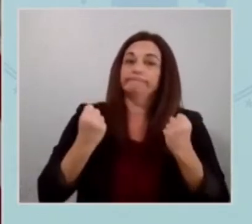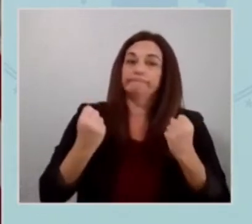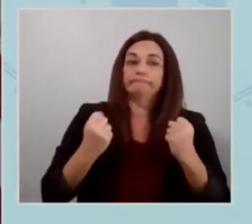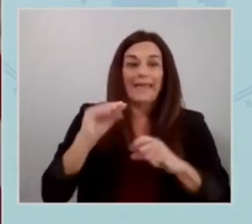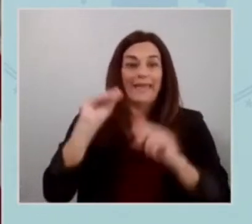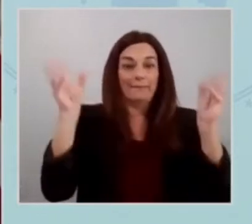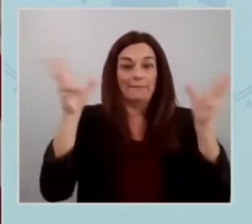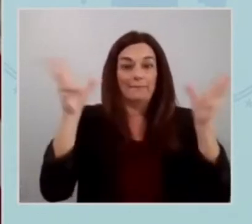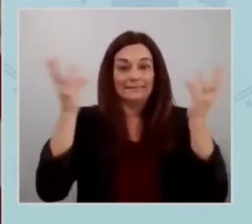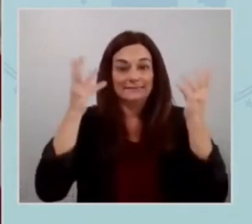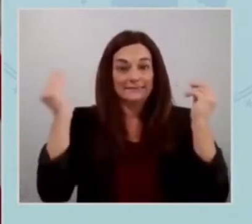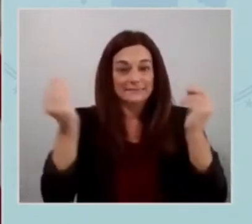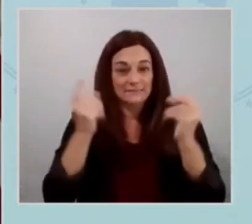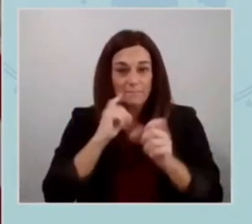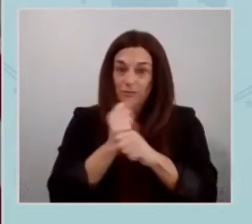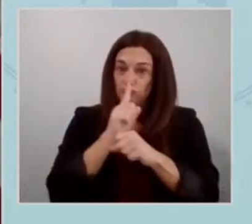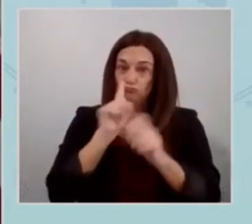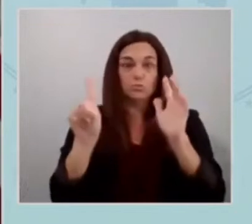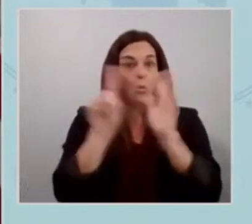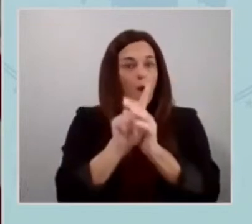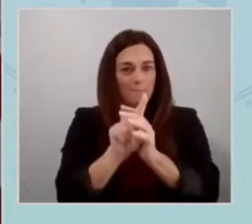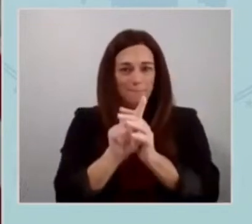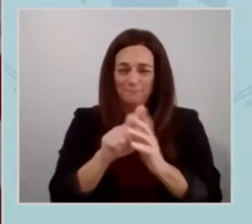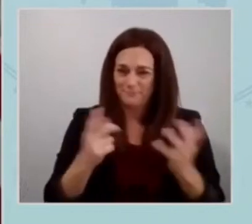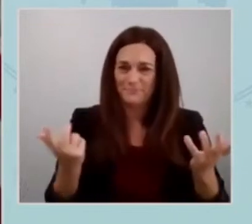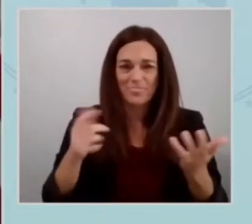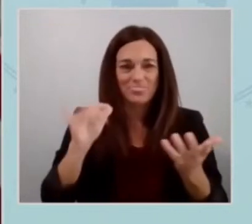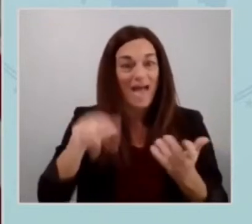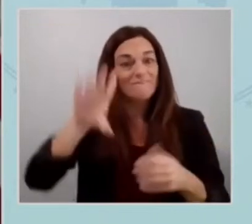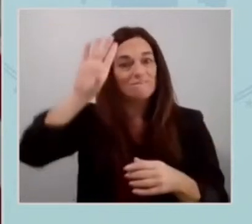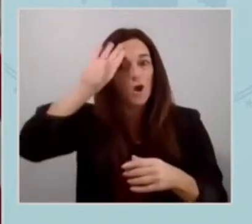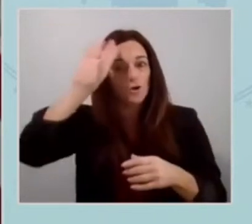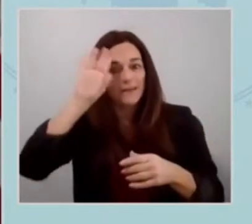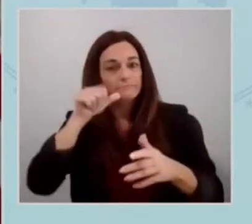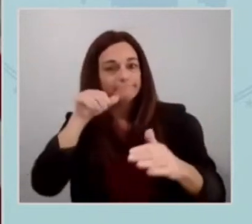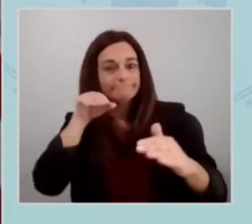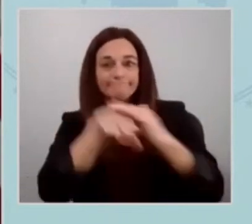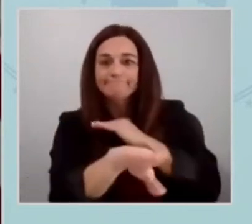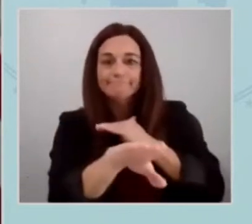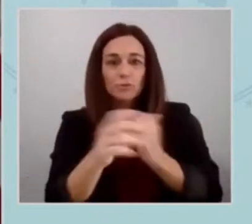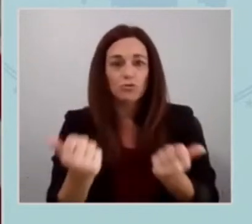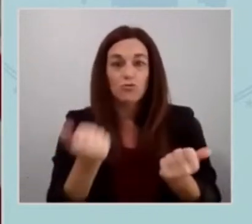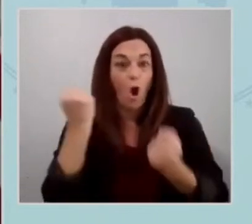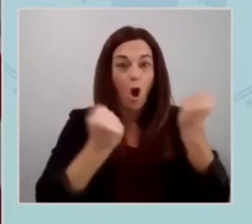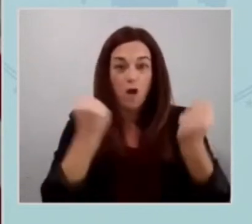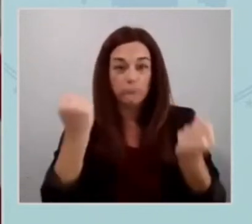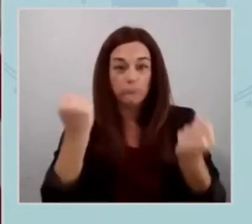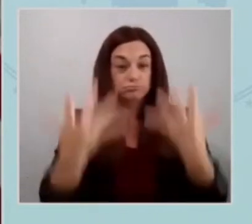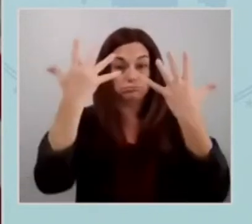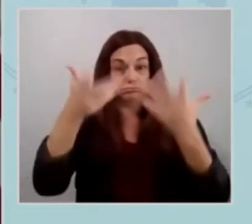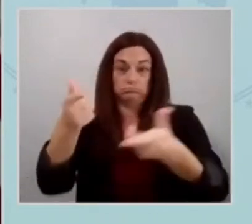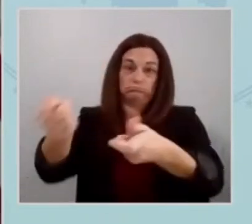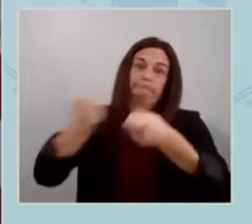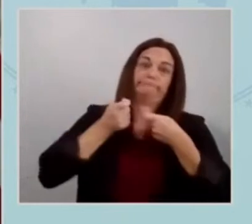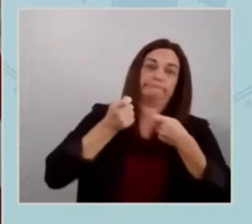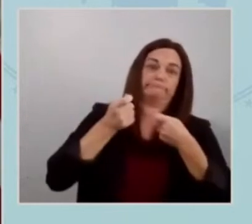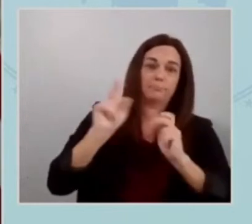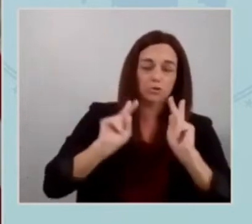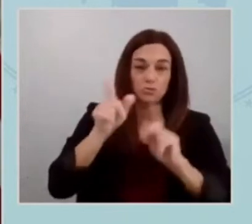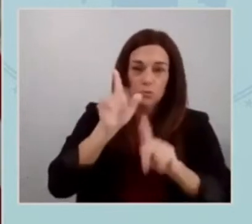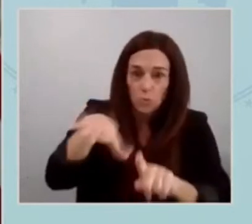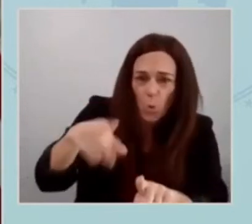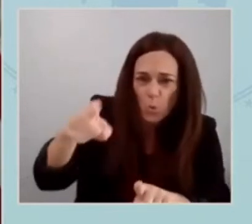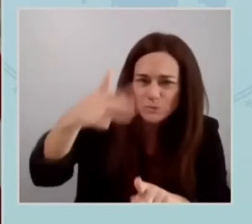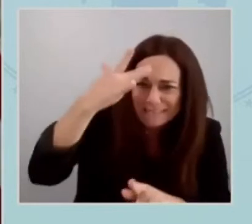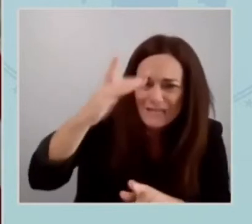joke. It's about those first responders driving those ambulances, making sure that they're showing up. It's about that fireman going into